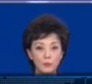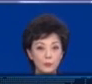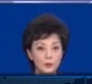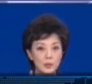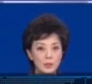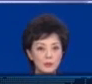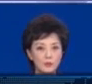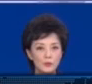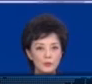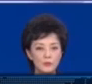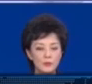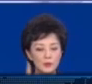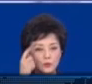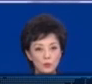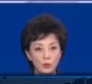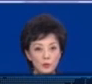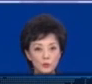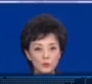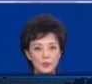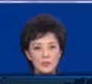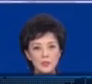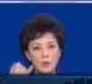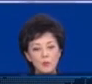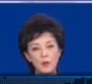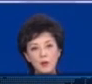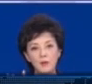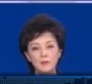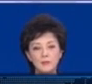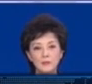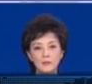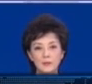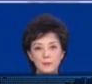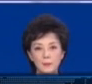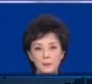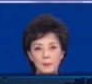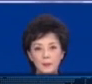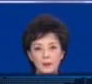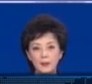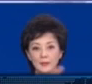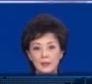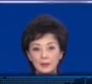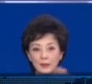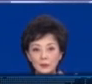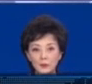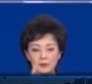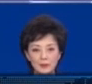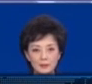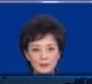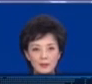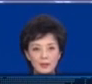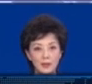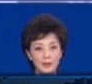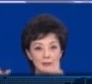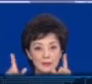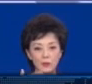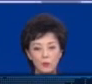inconveniences or discomfort to the people, but if we are not doing that, it may cause more casualties. So that's why we ask the